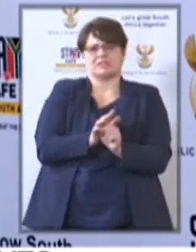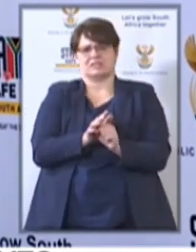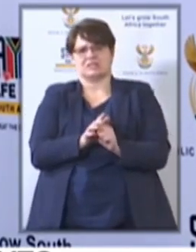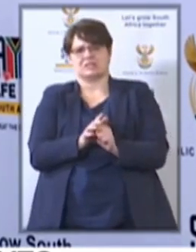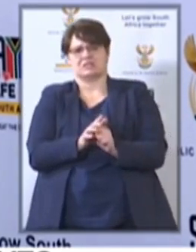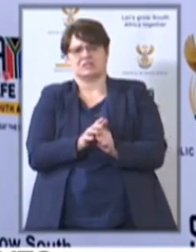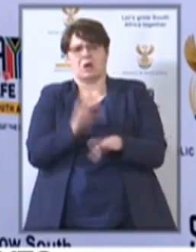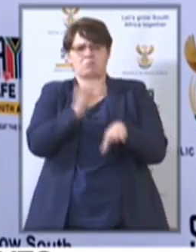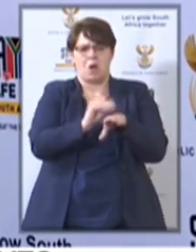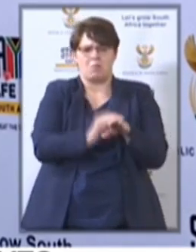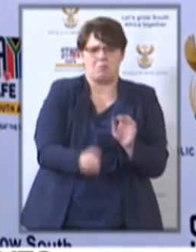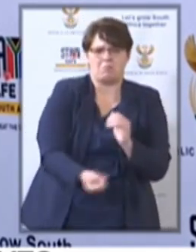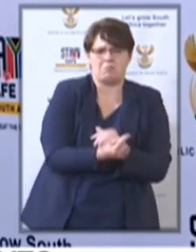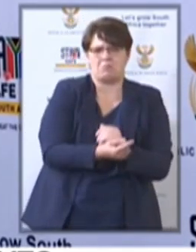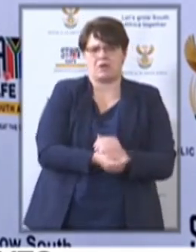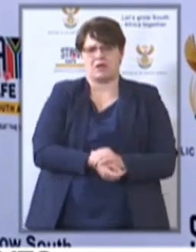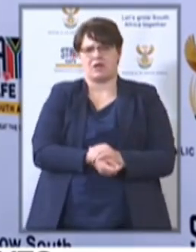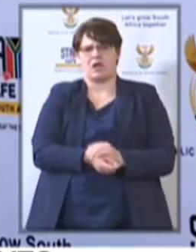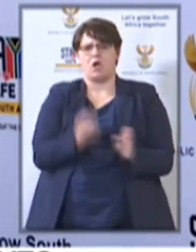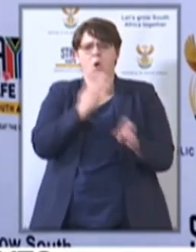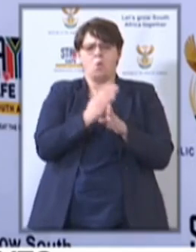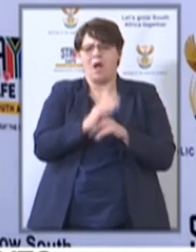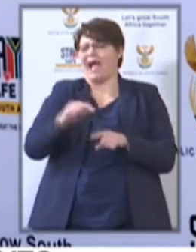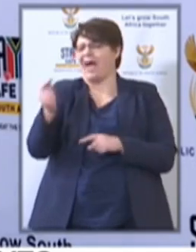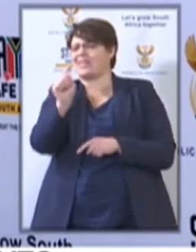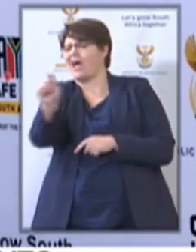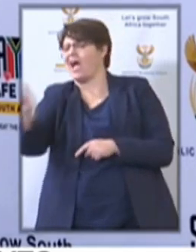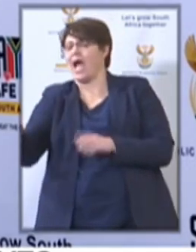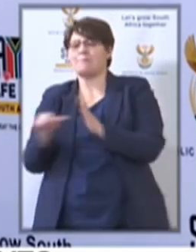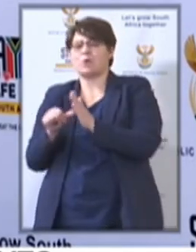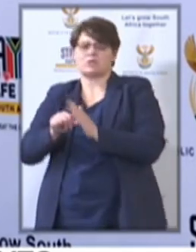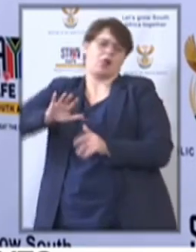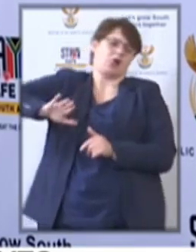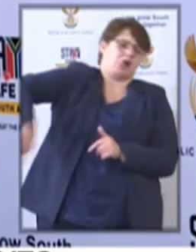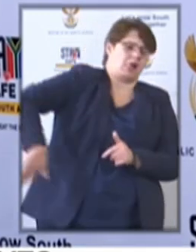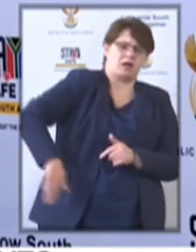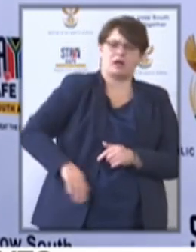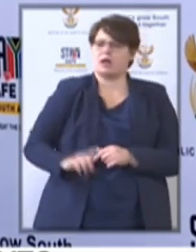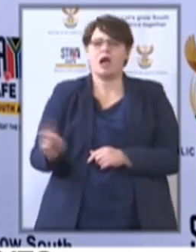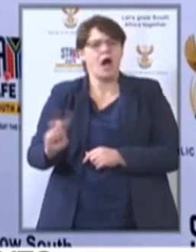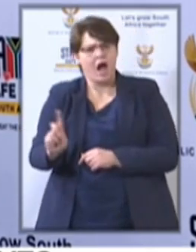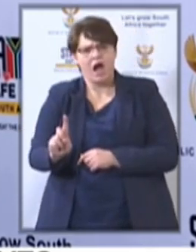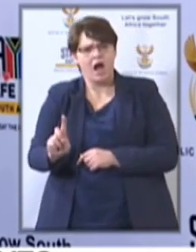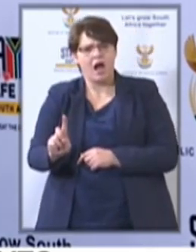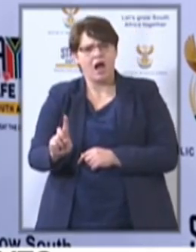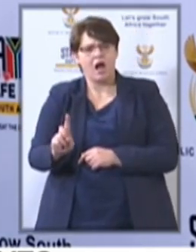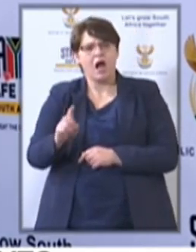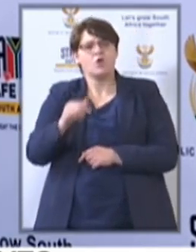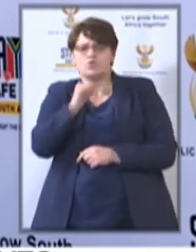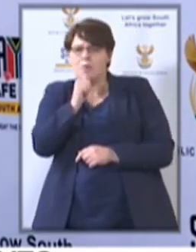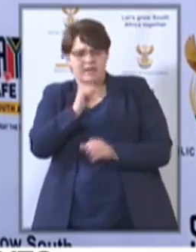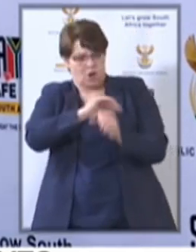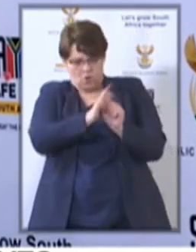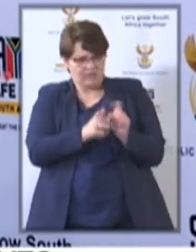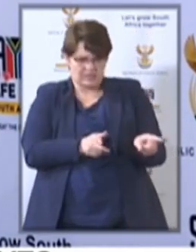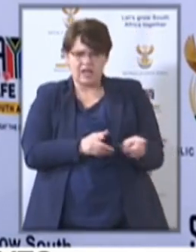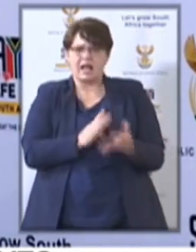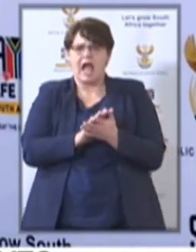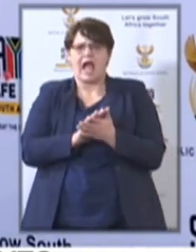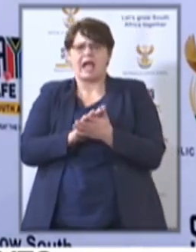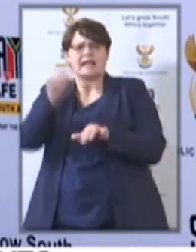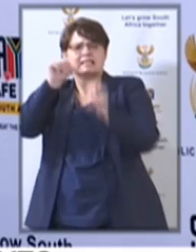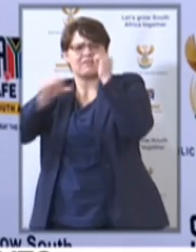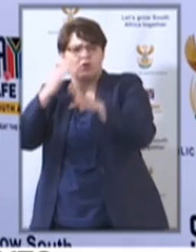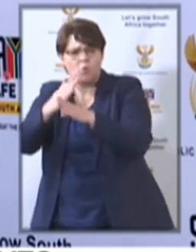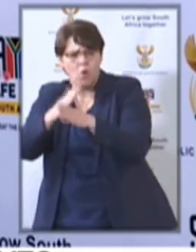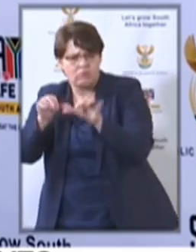COVID-19, other important work is not happening. We are even given this, like the scientific work that